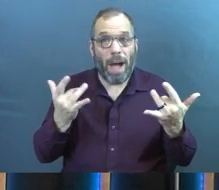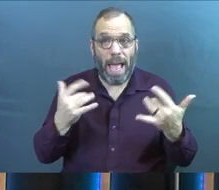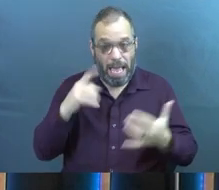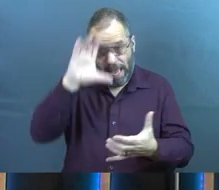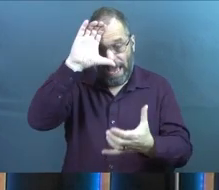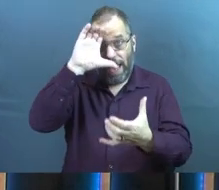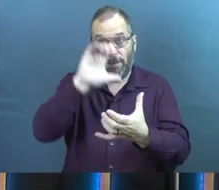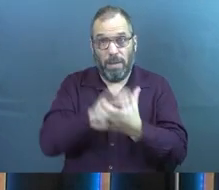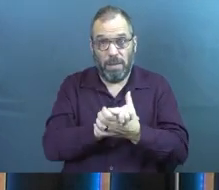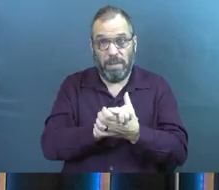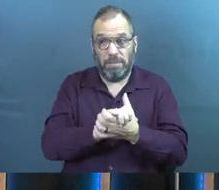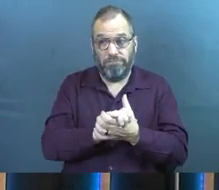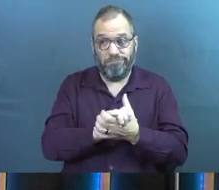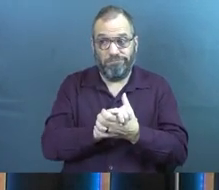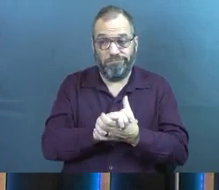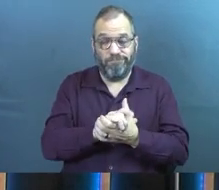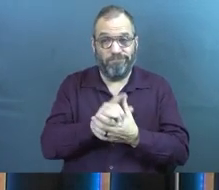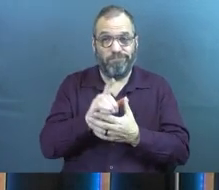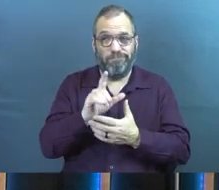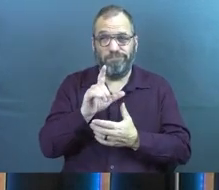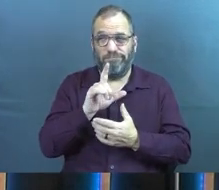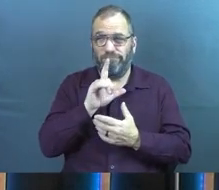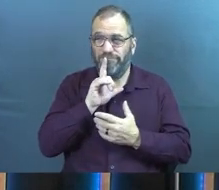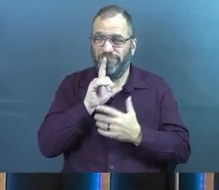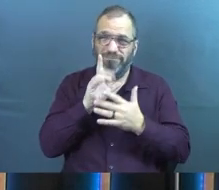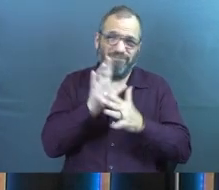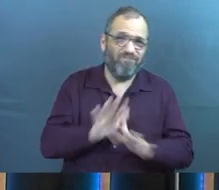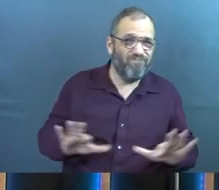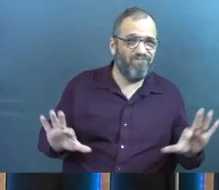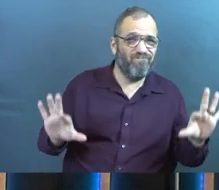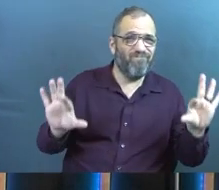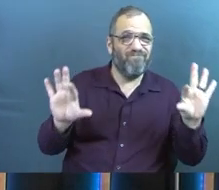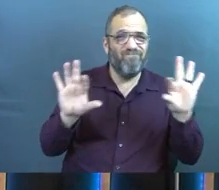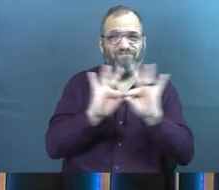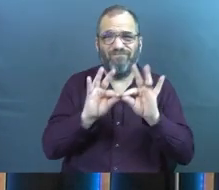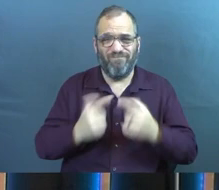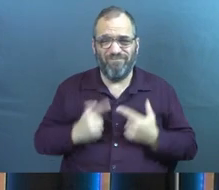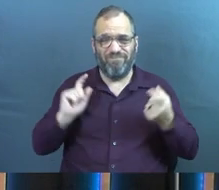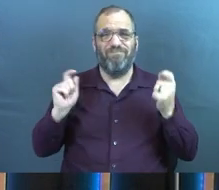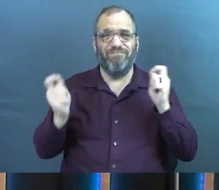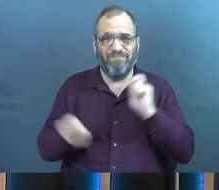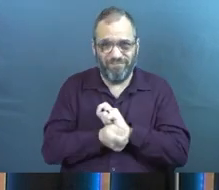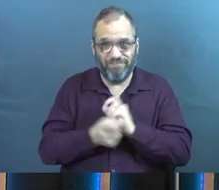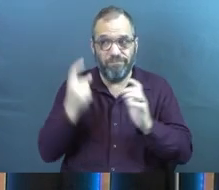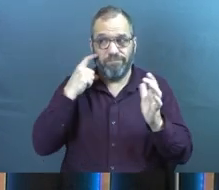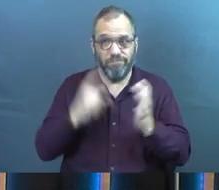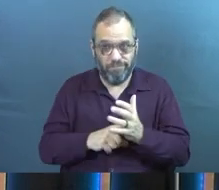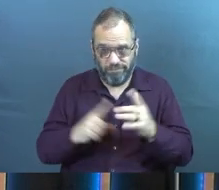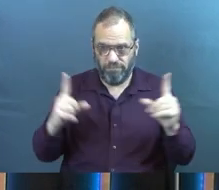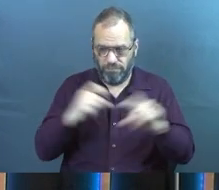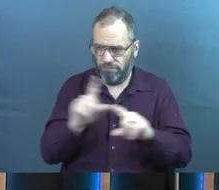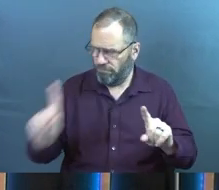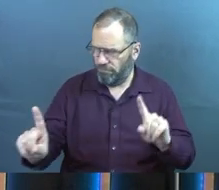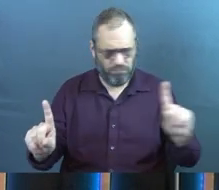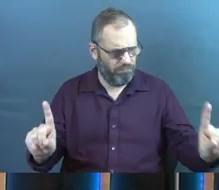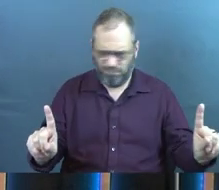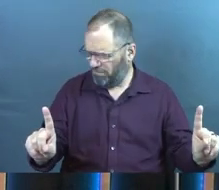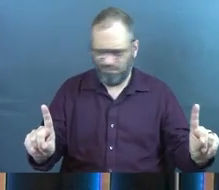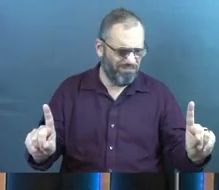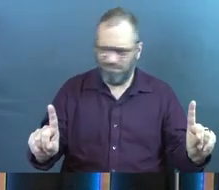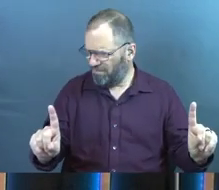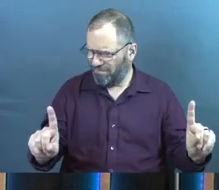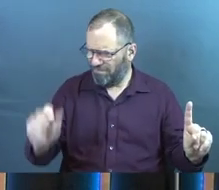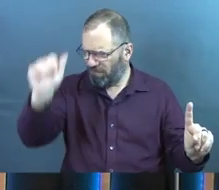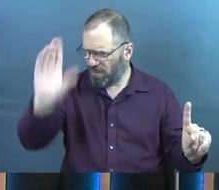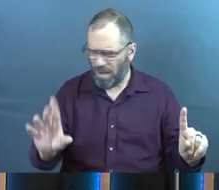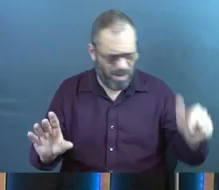I believe that he's got some ultimate big deal, life-changing things for us to see in his complexity of fully God